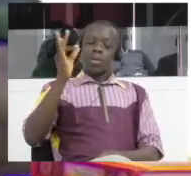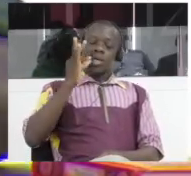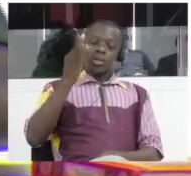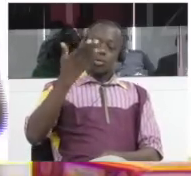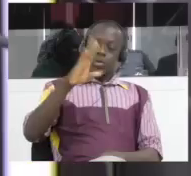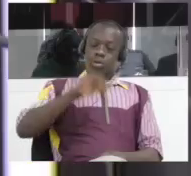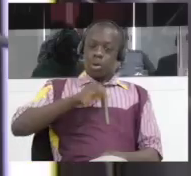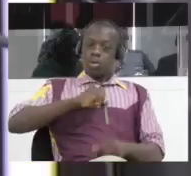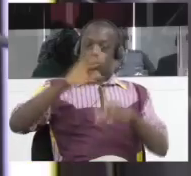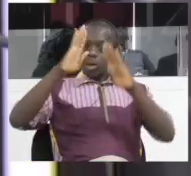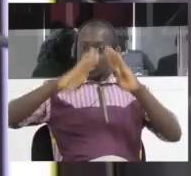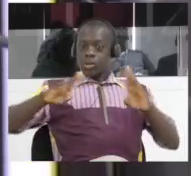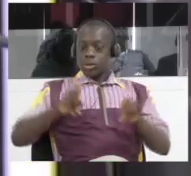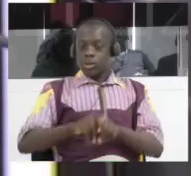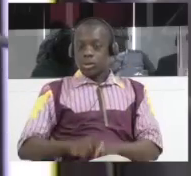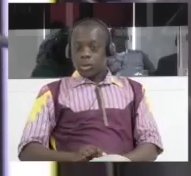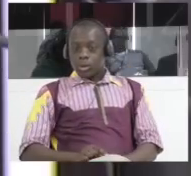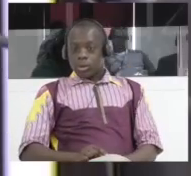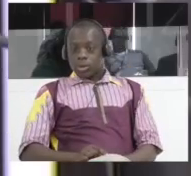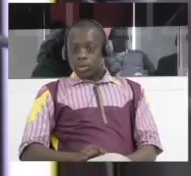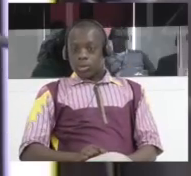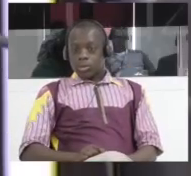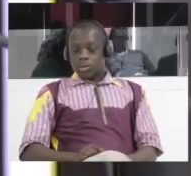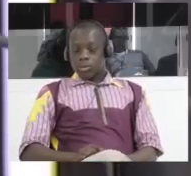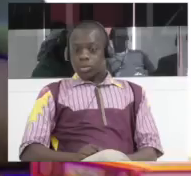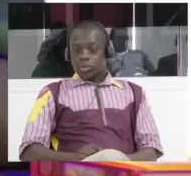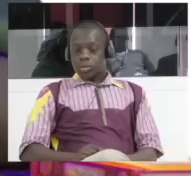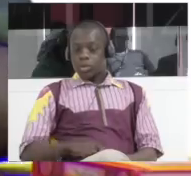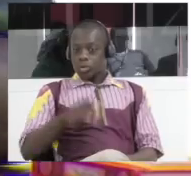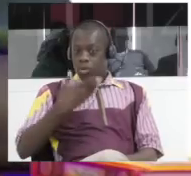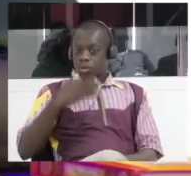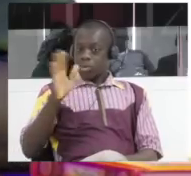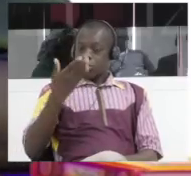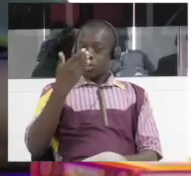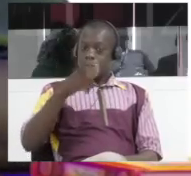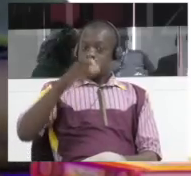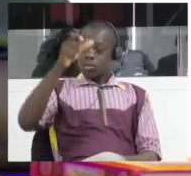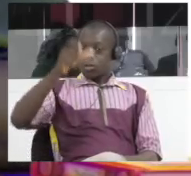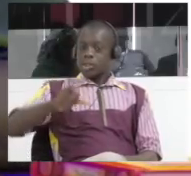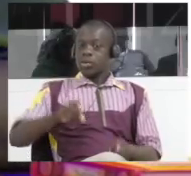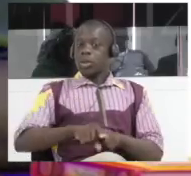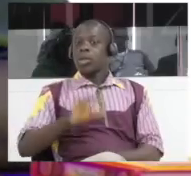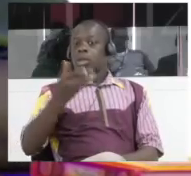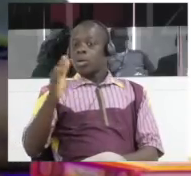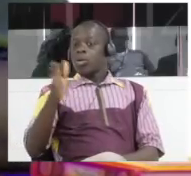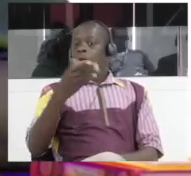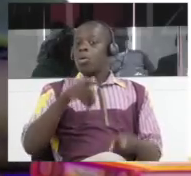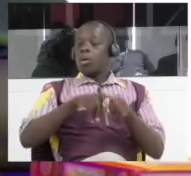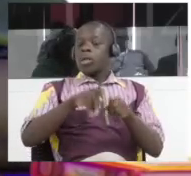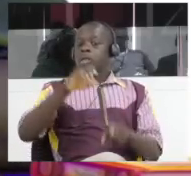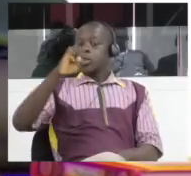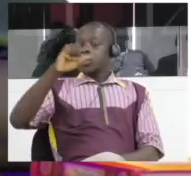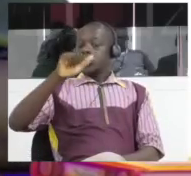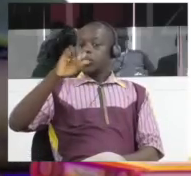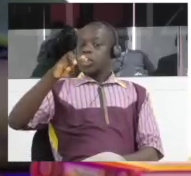residence. You had to go in person, didn't you? At that point, I went with Captain